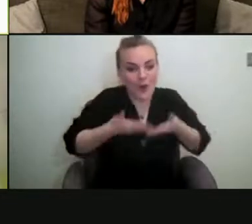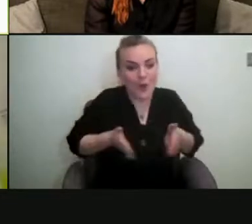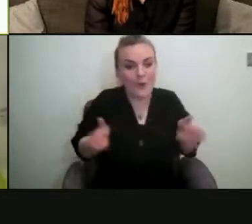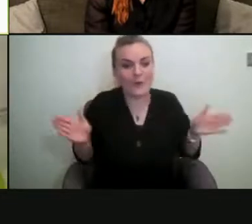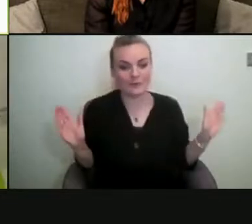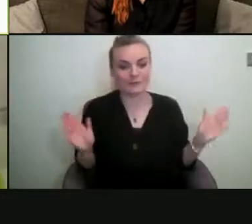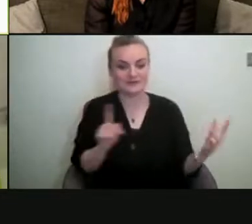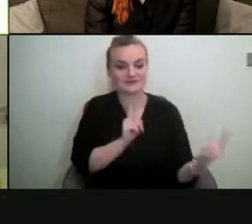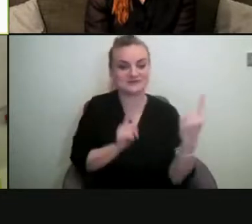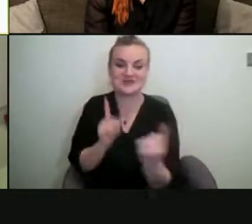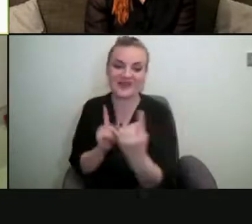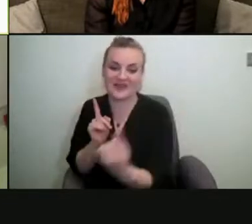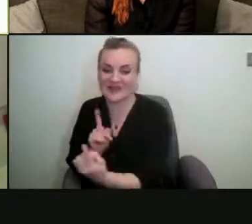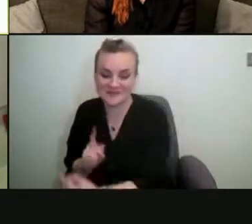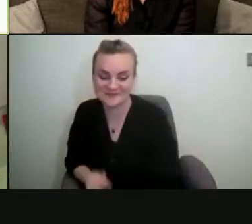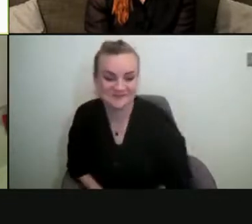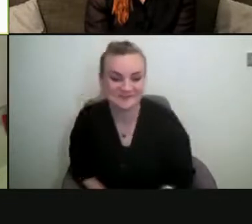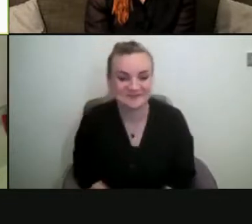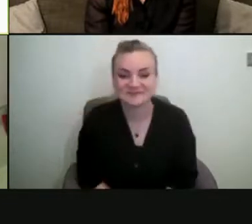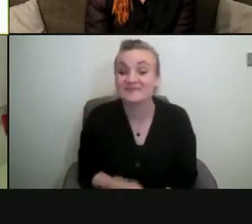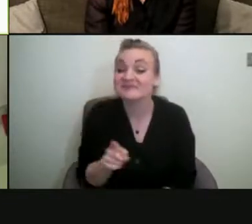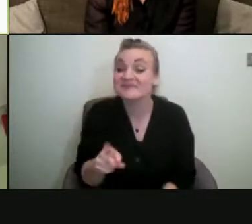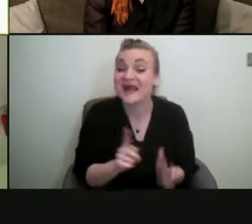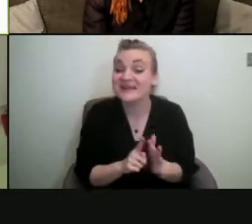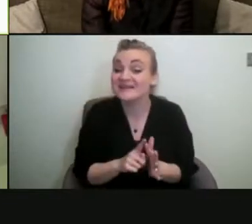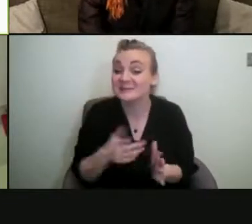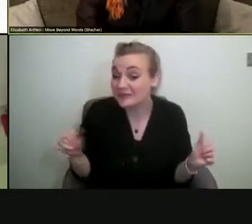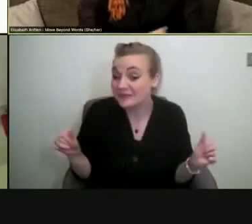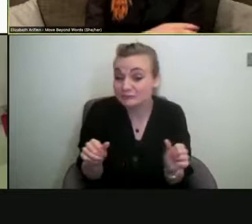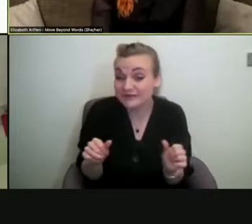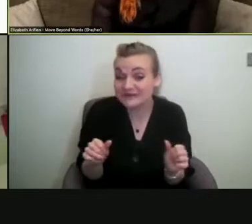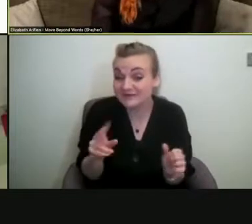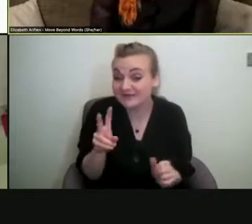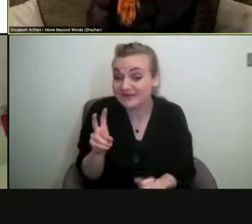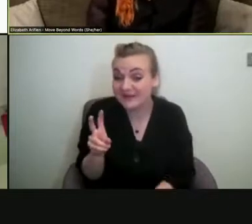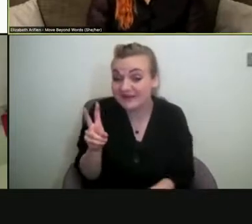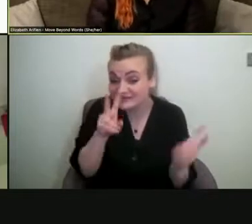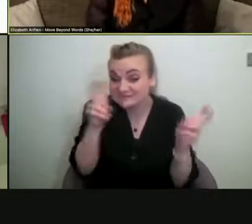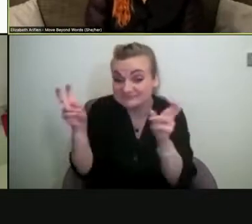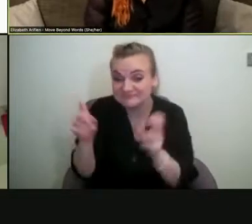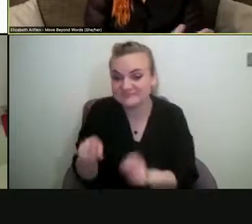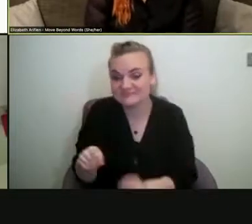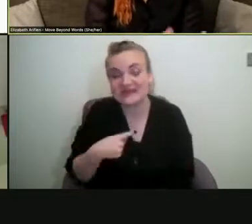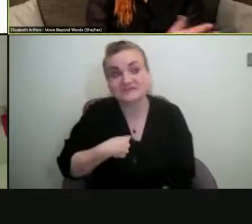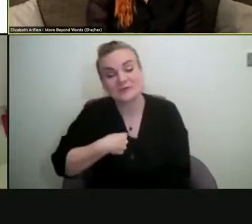So beautiful. Elizabeth? I would say,